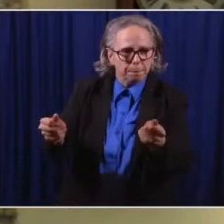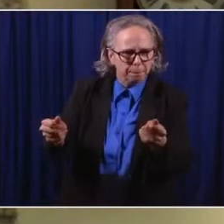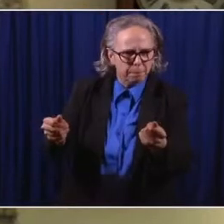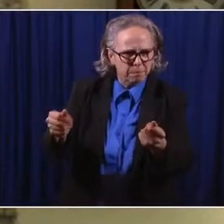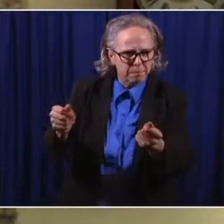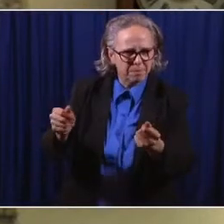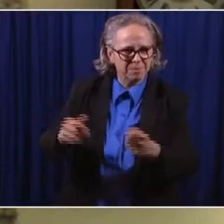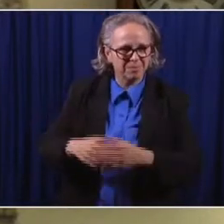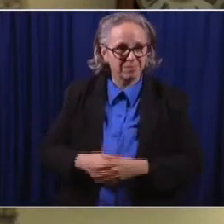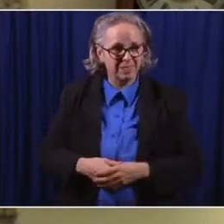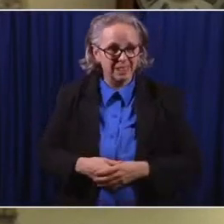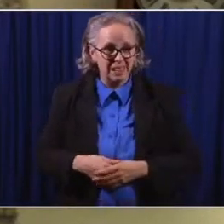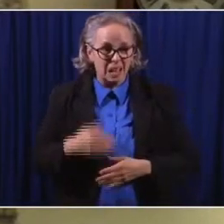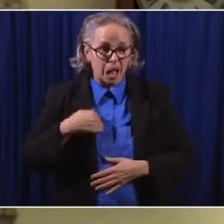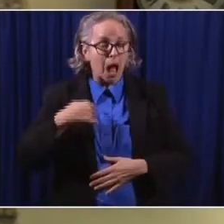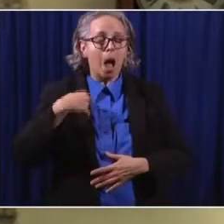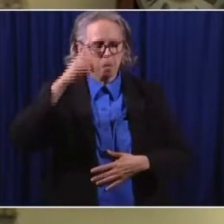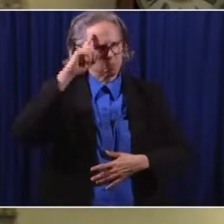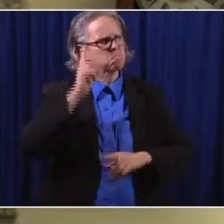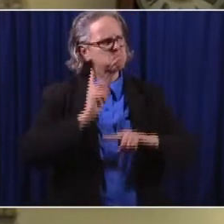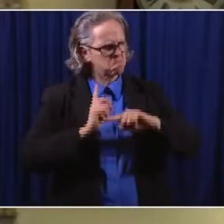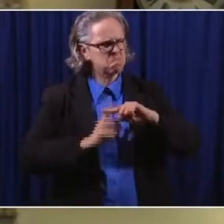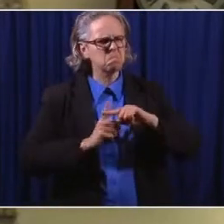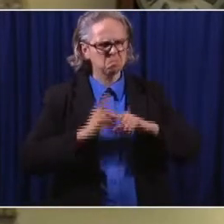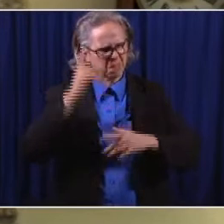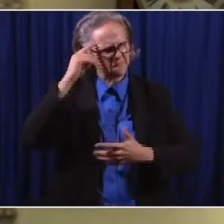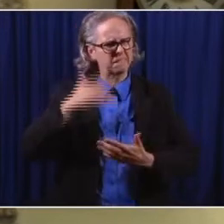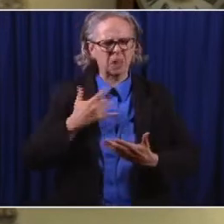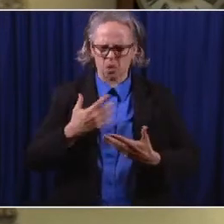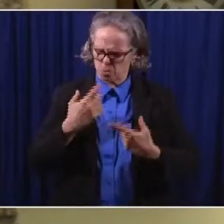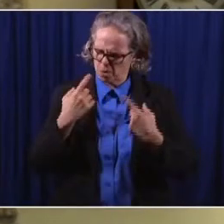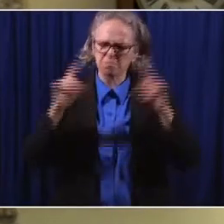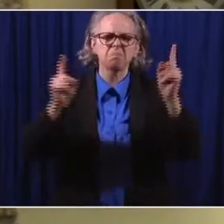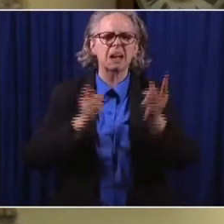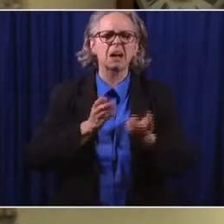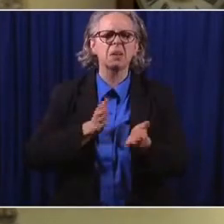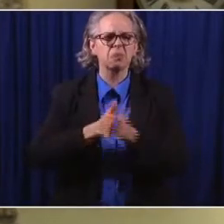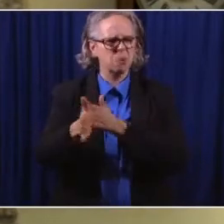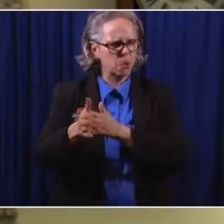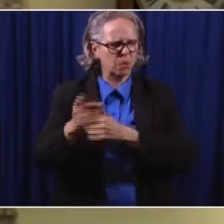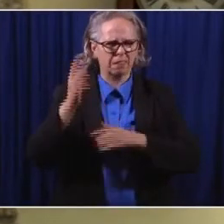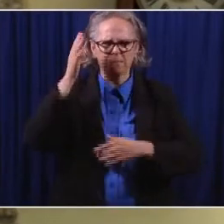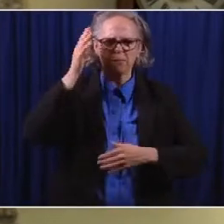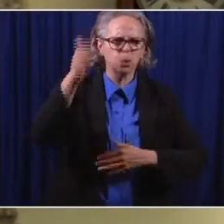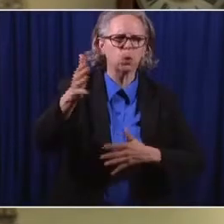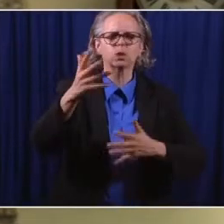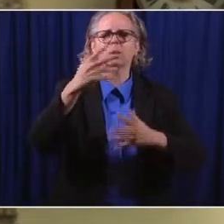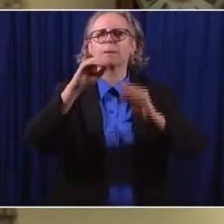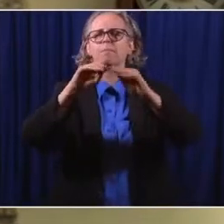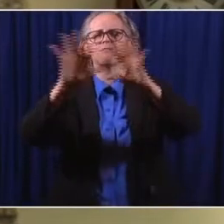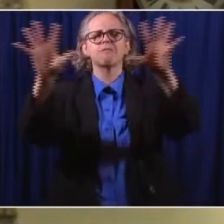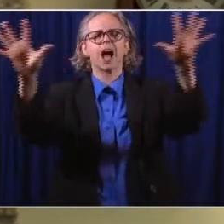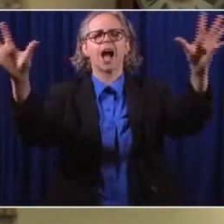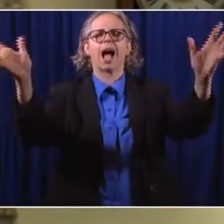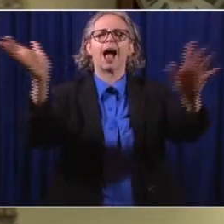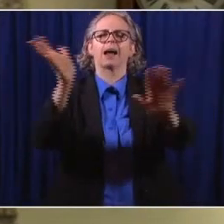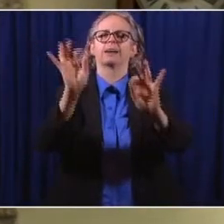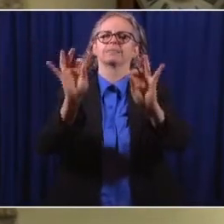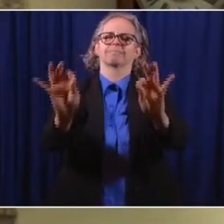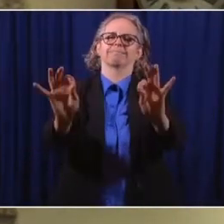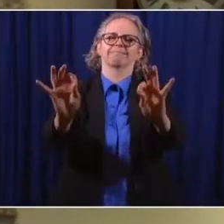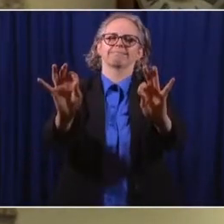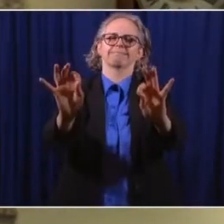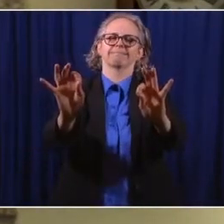optimistic, we're going to make it through this. And there's a bright future out there, but we got to get through it, and we've got to go put up with